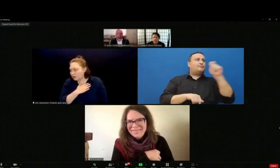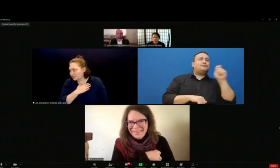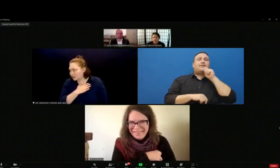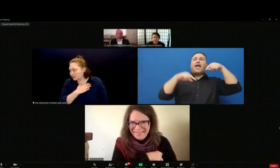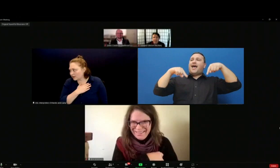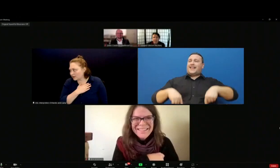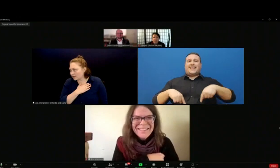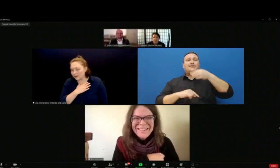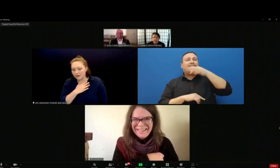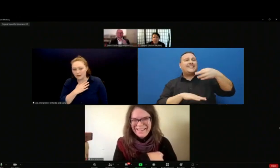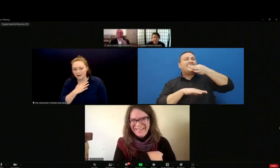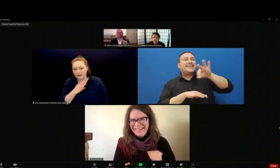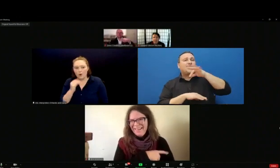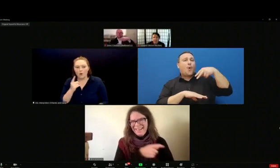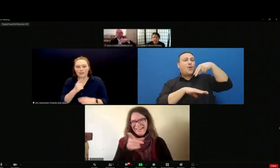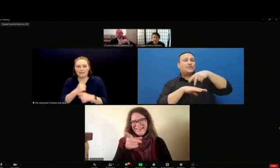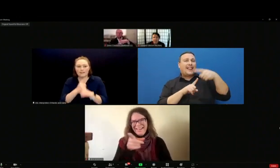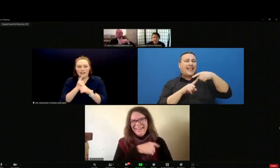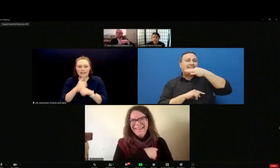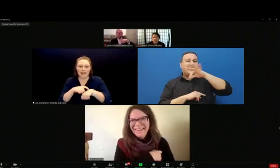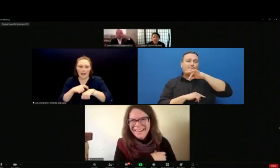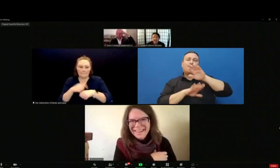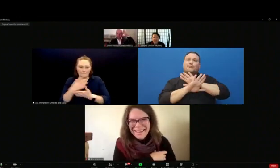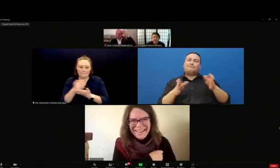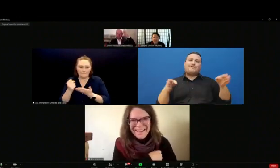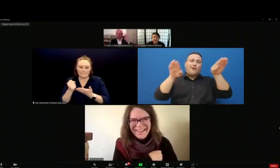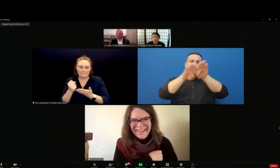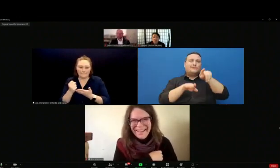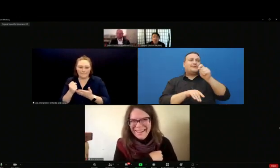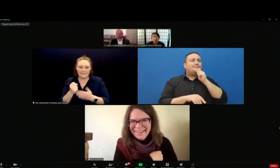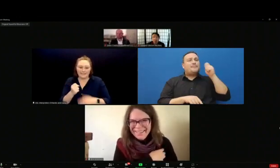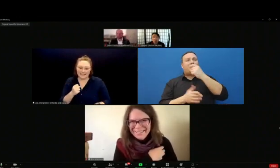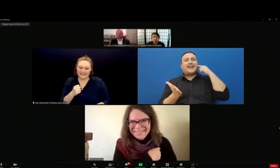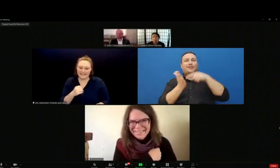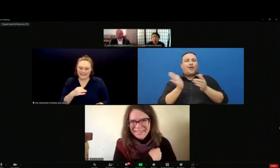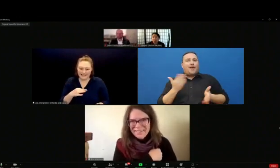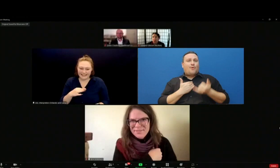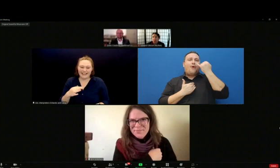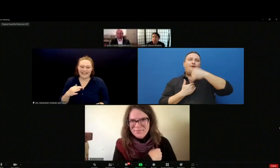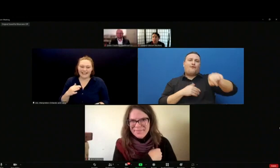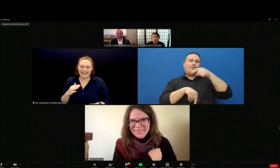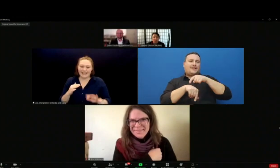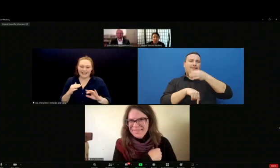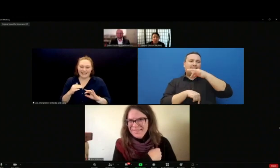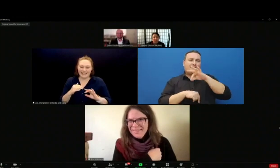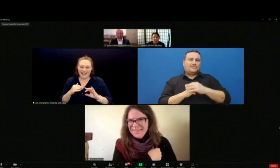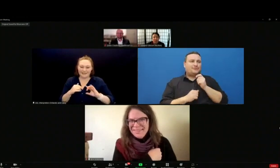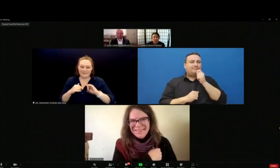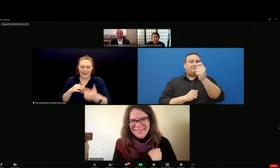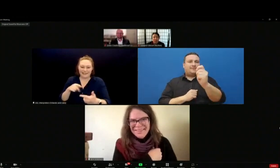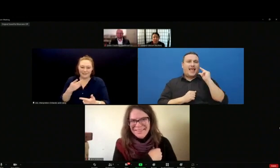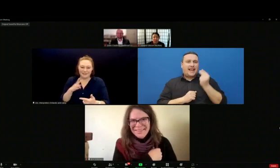The defense is hereby concluded. I return the floor to the PhD candidate for the final time.